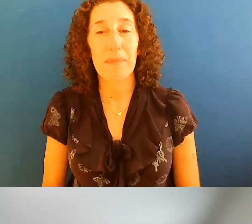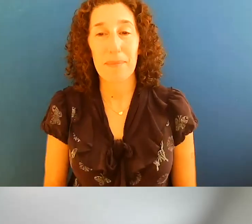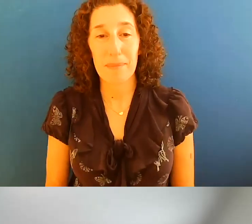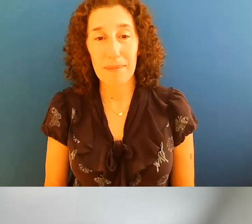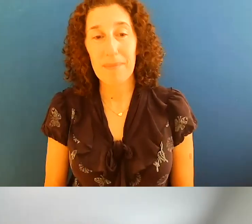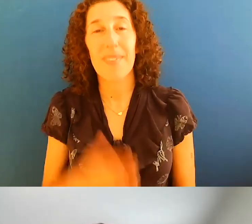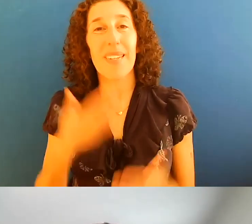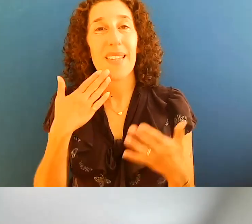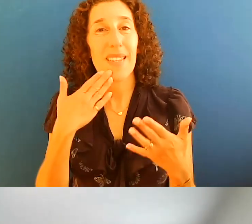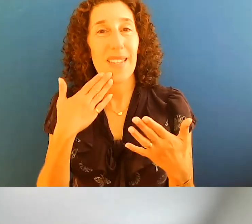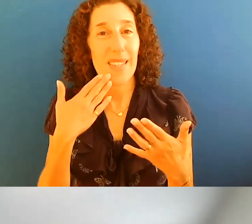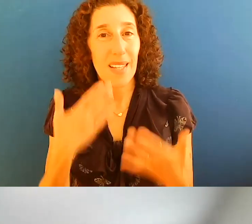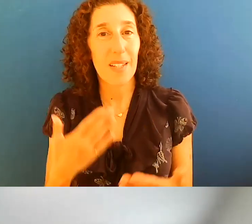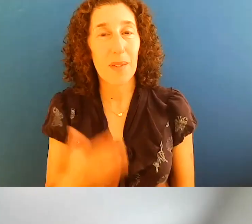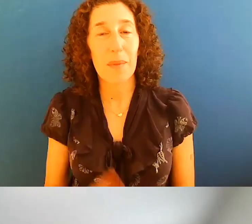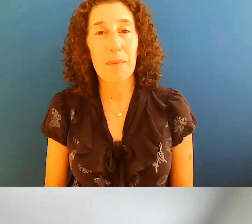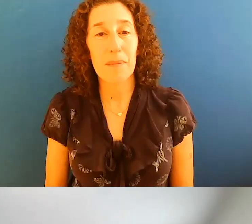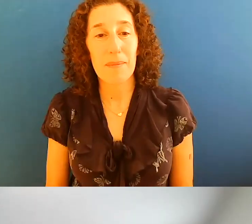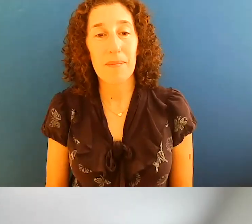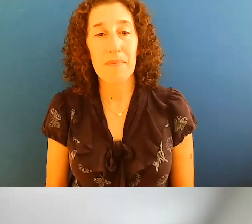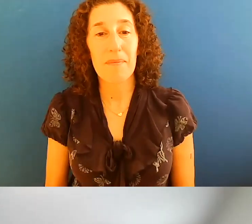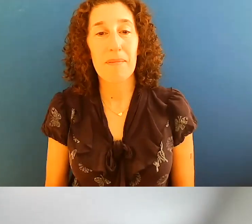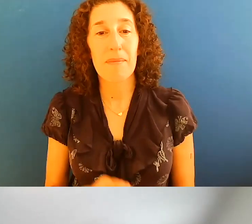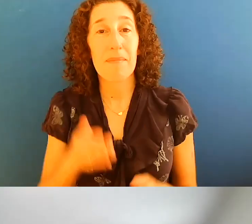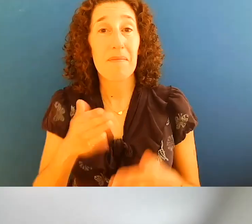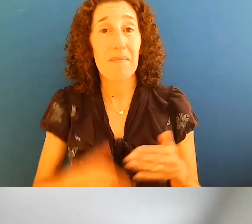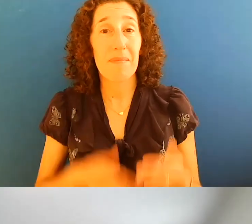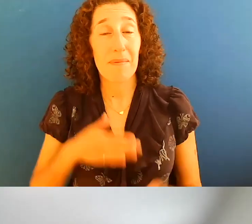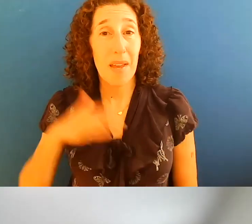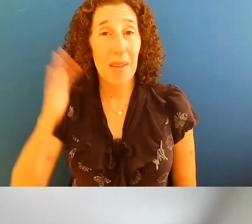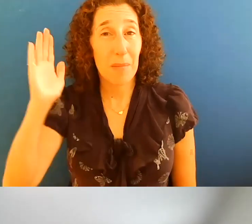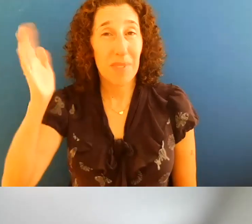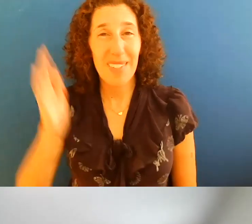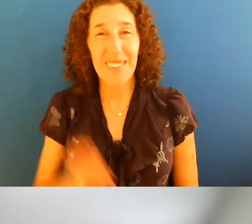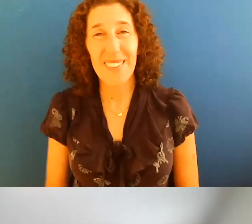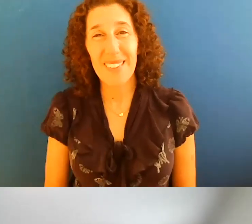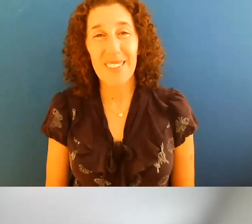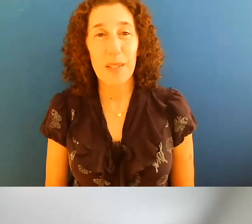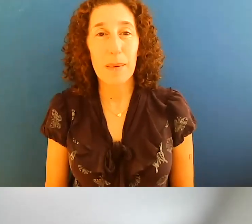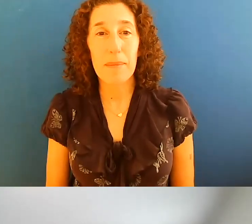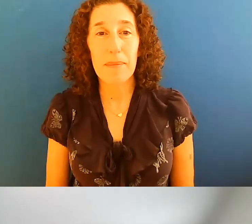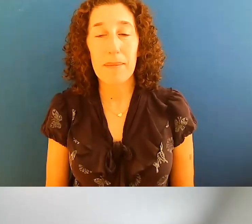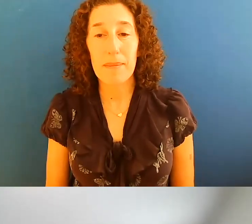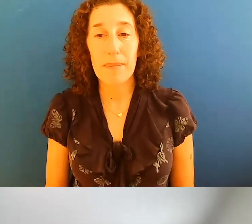Thank you so much. And that concludes my portion of the presentation.